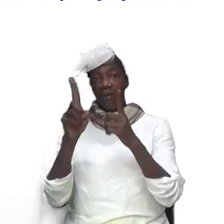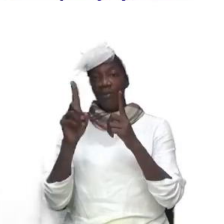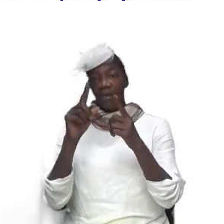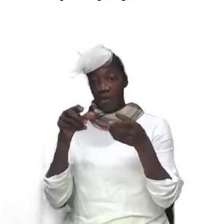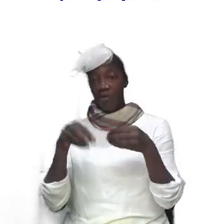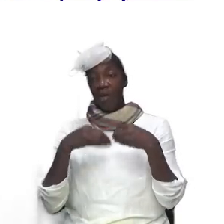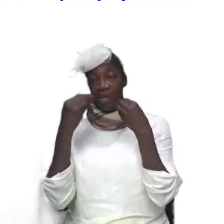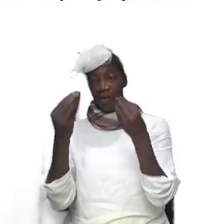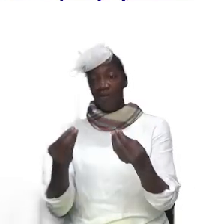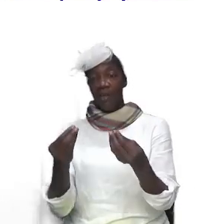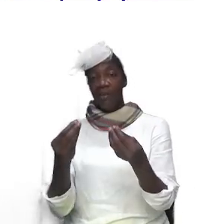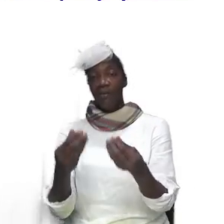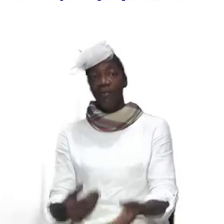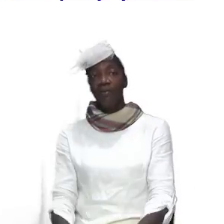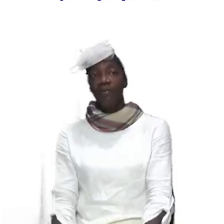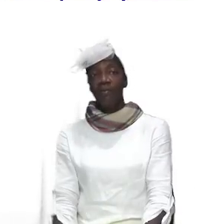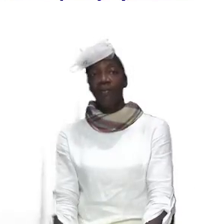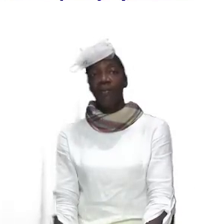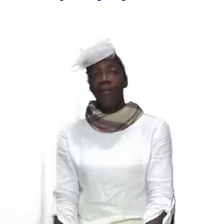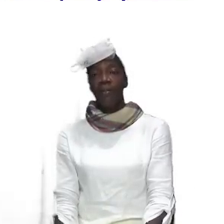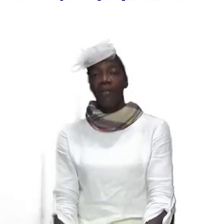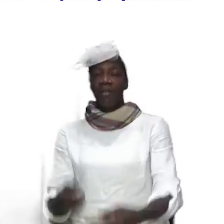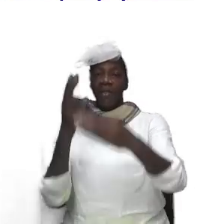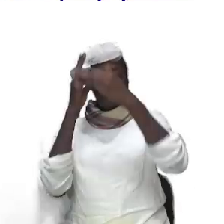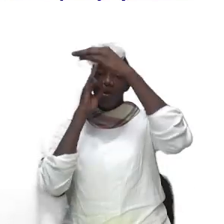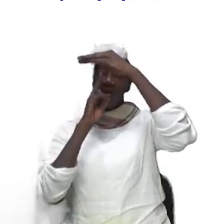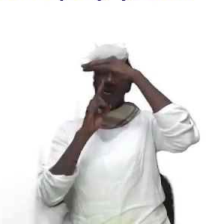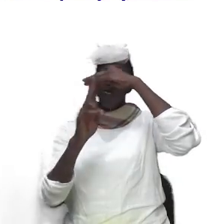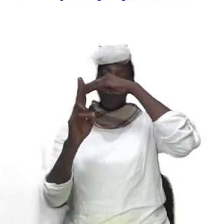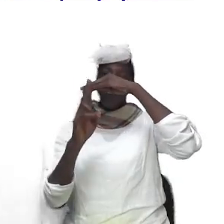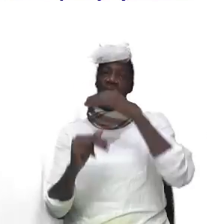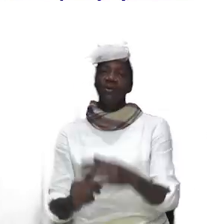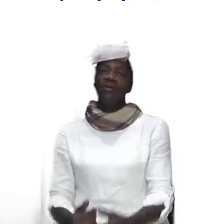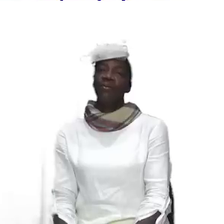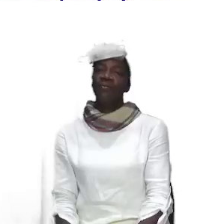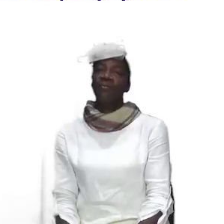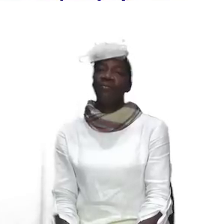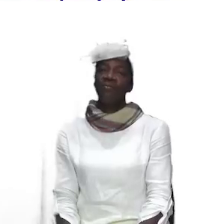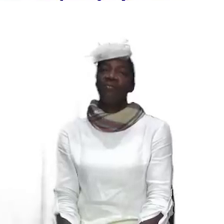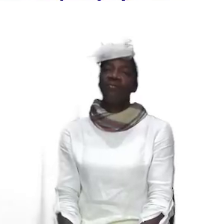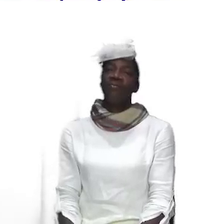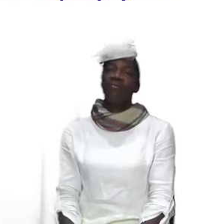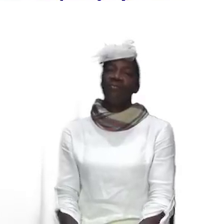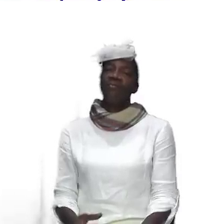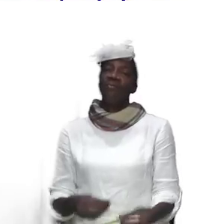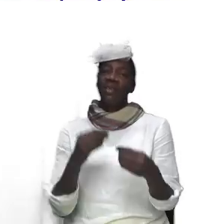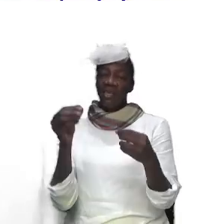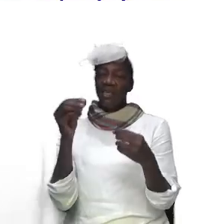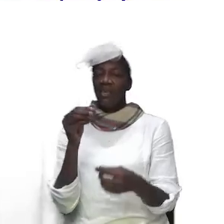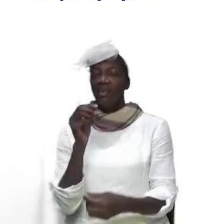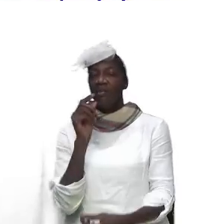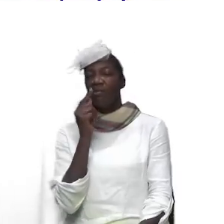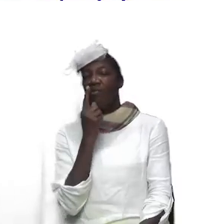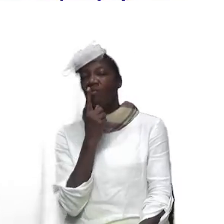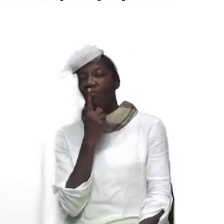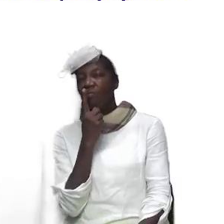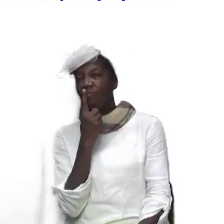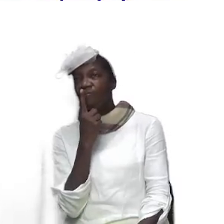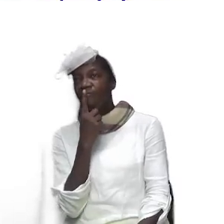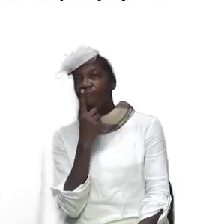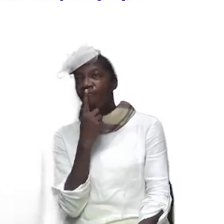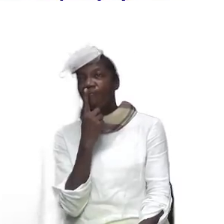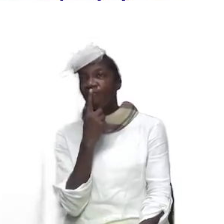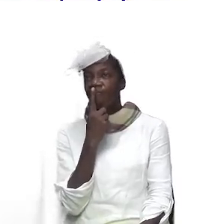giving, be humble about it. Give discreetly and secretly, and